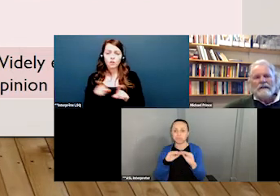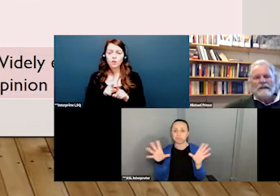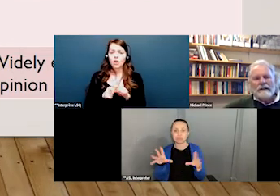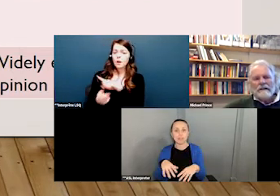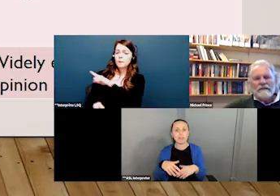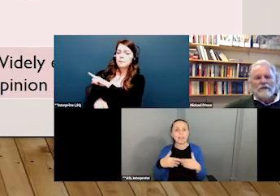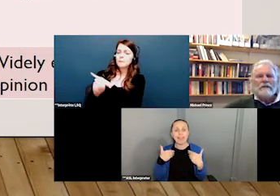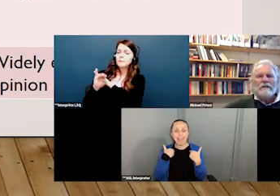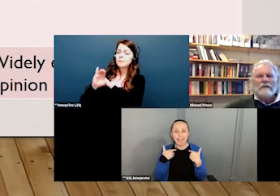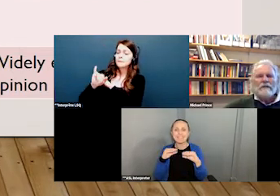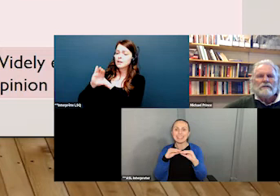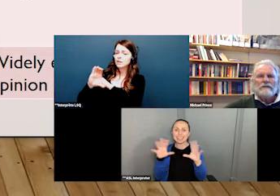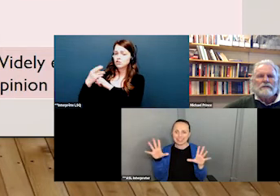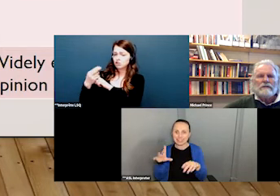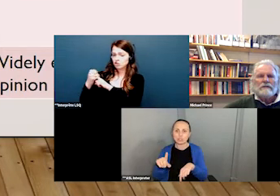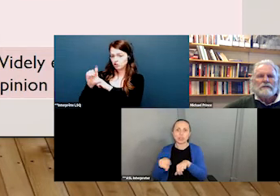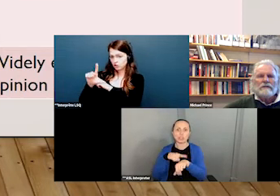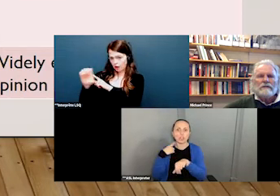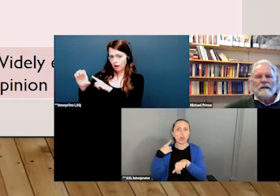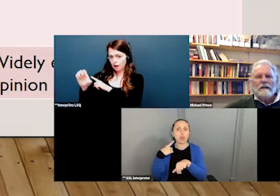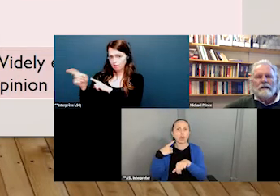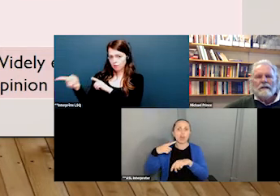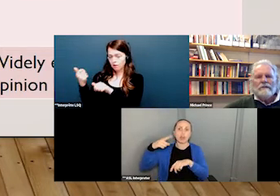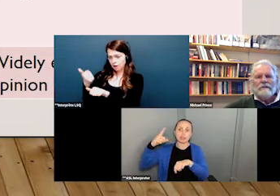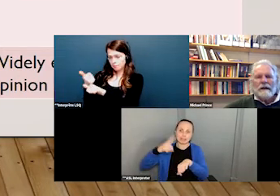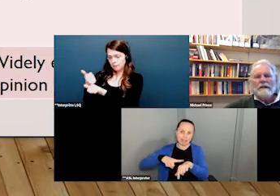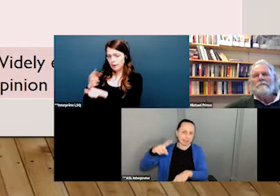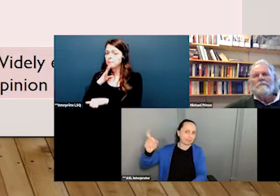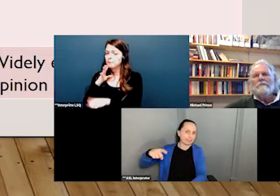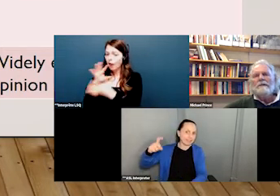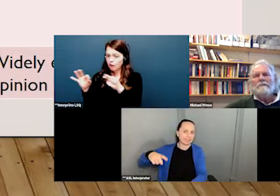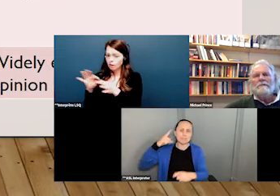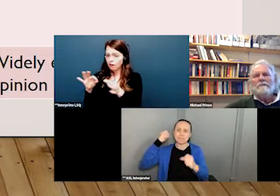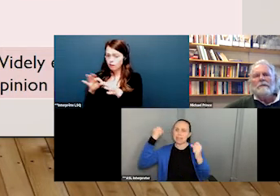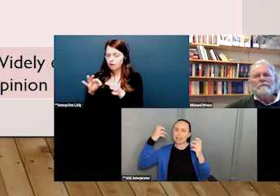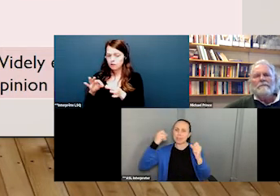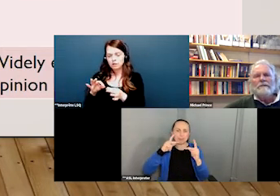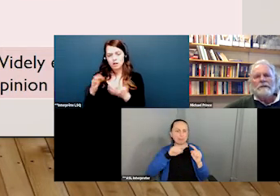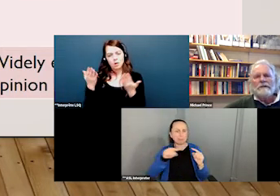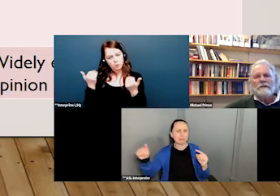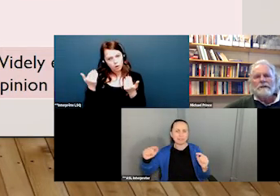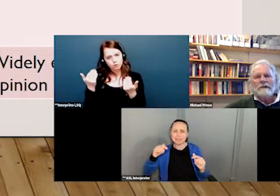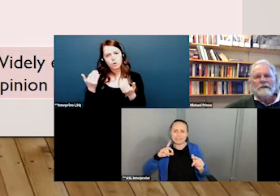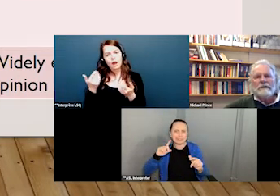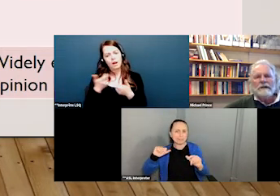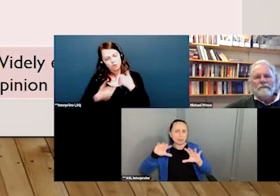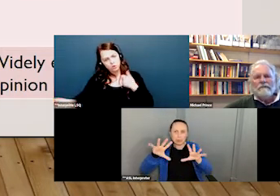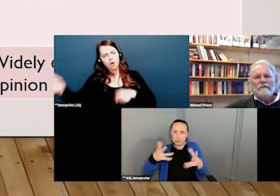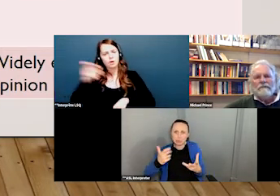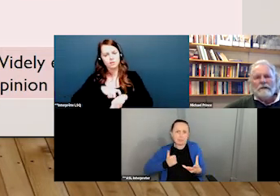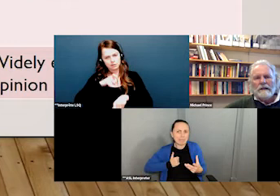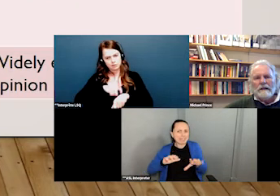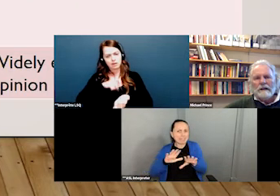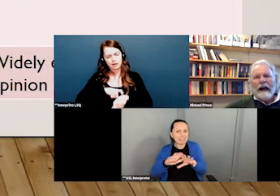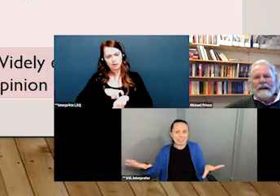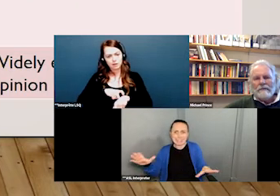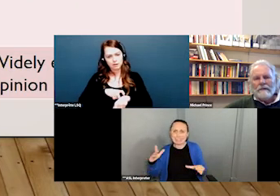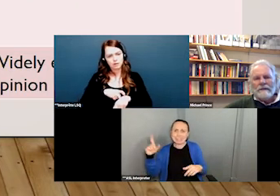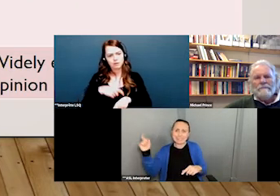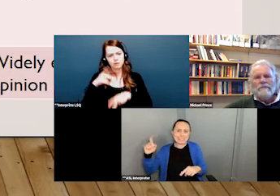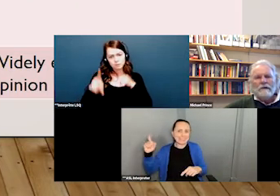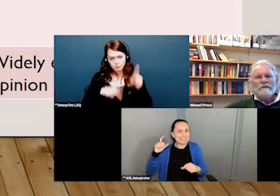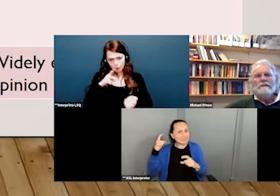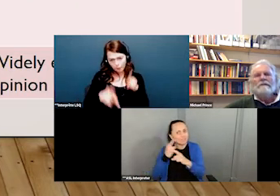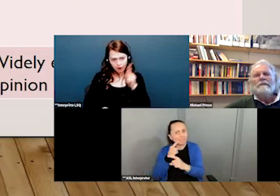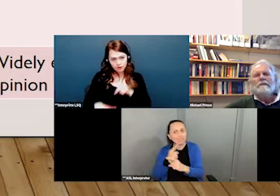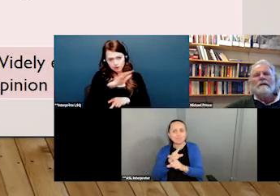a clear, long-standing need for many, many people in the disability population in this country for